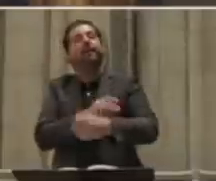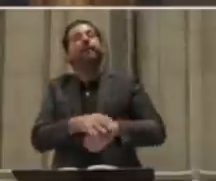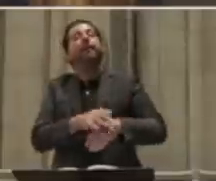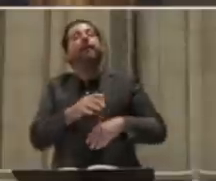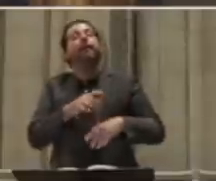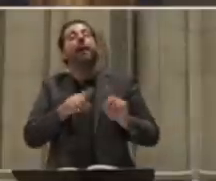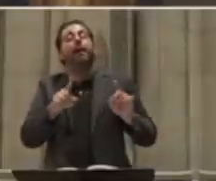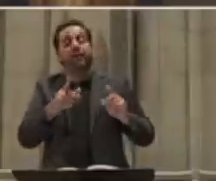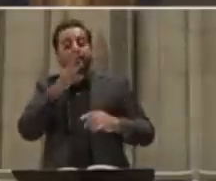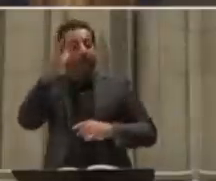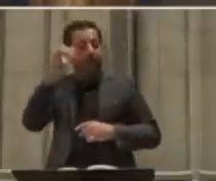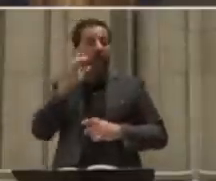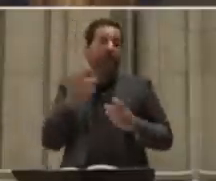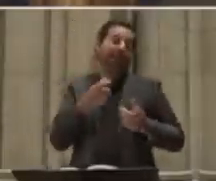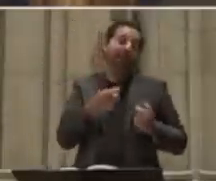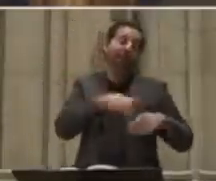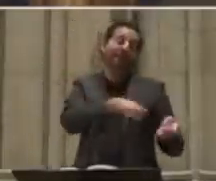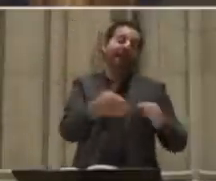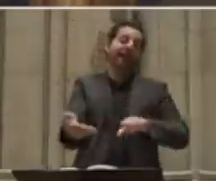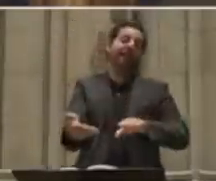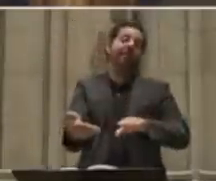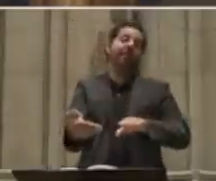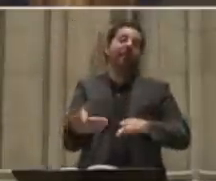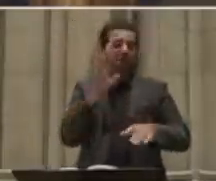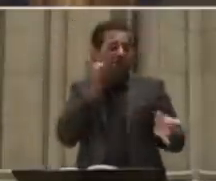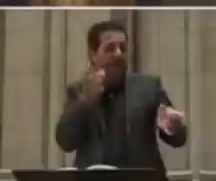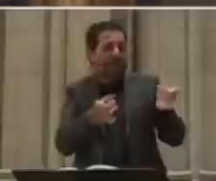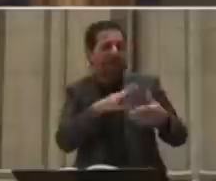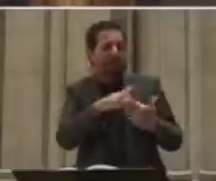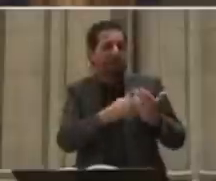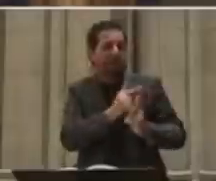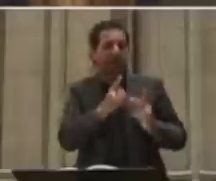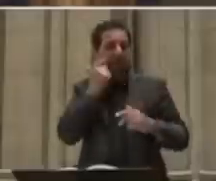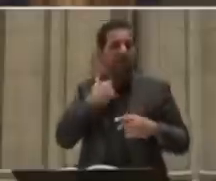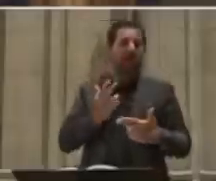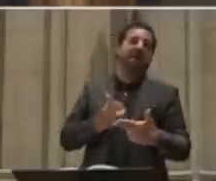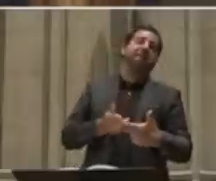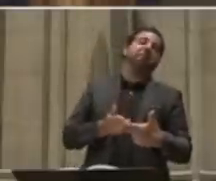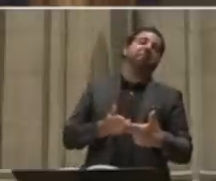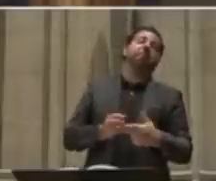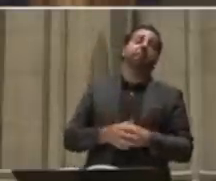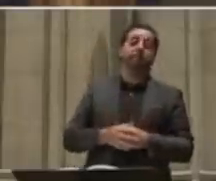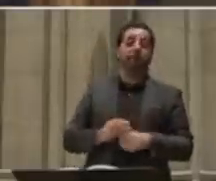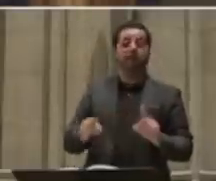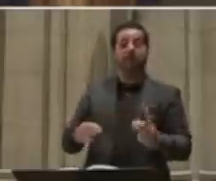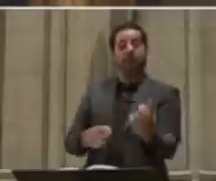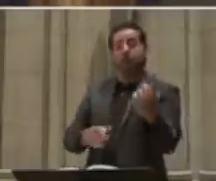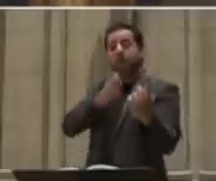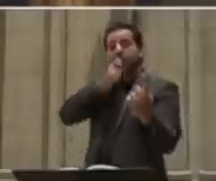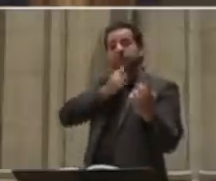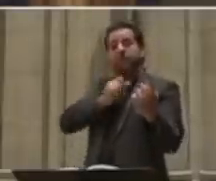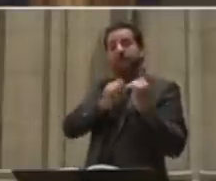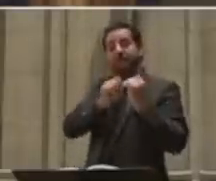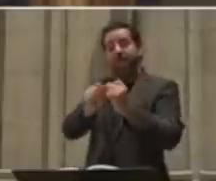parents and have them put to death, and you will be hated by all because of my name. But the one who endures